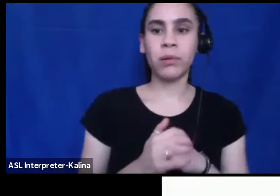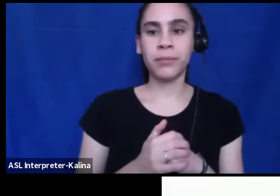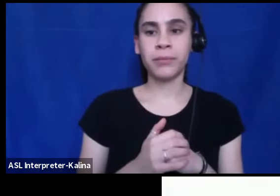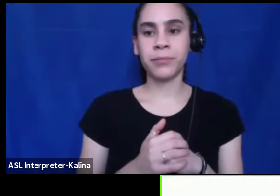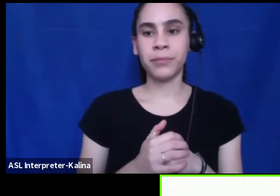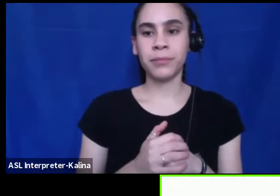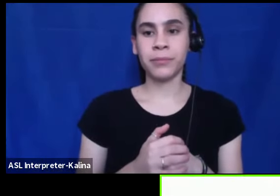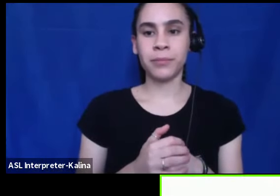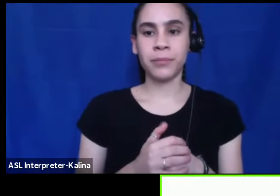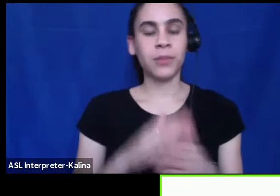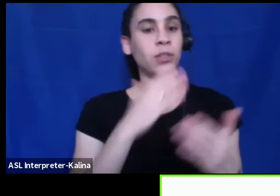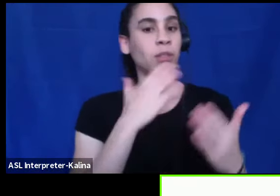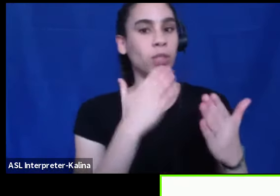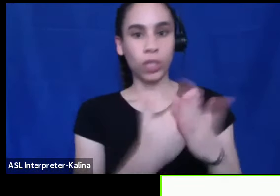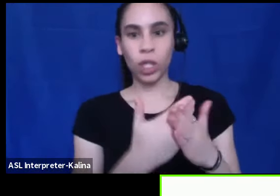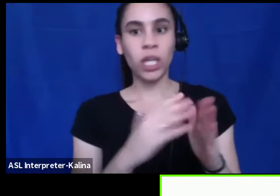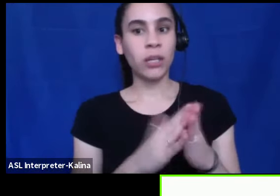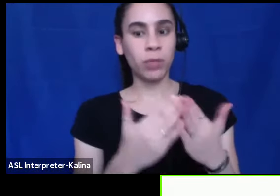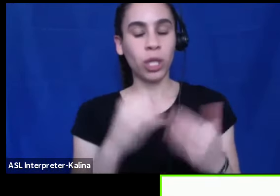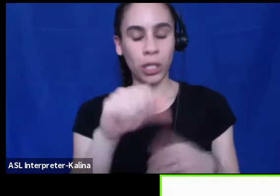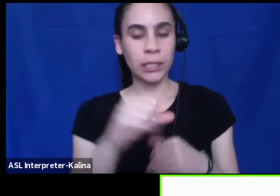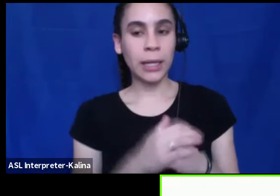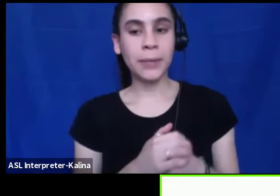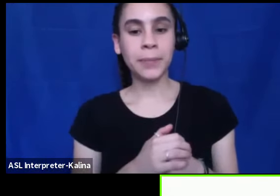Yeah. Oh yeah.